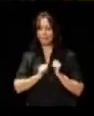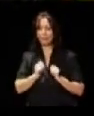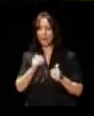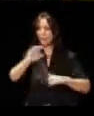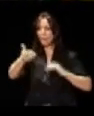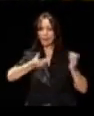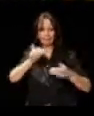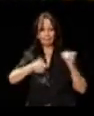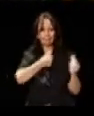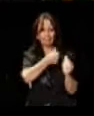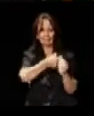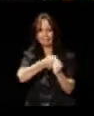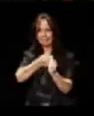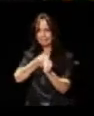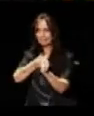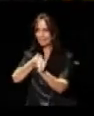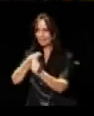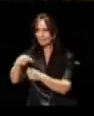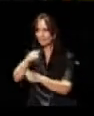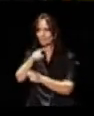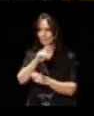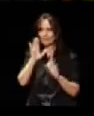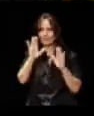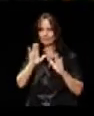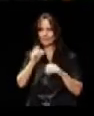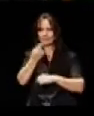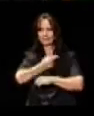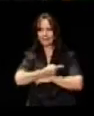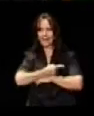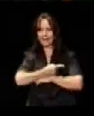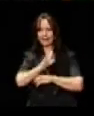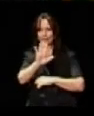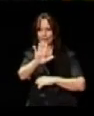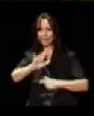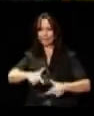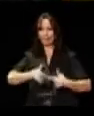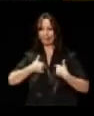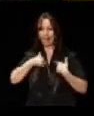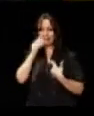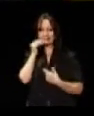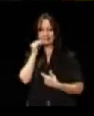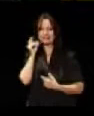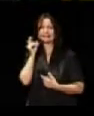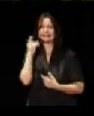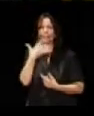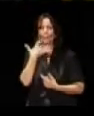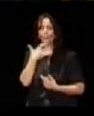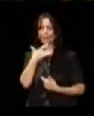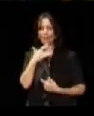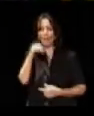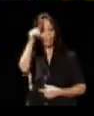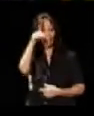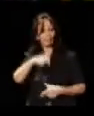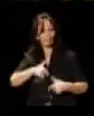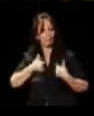each of you to this great day in your lives, the lives of your